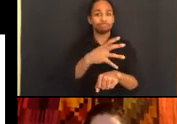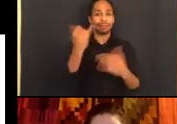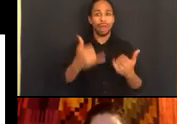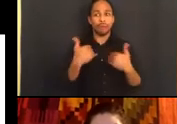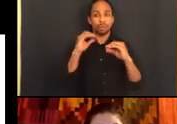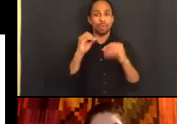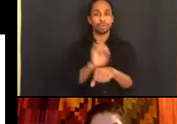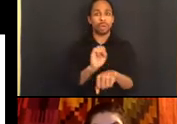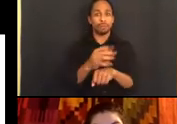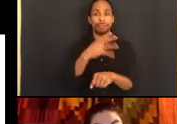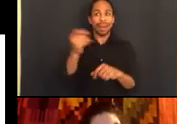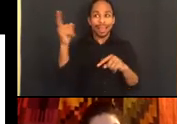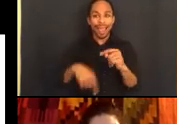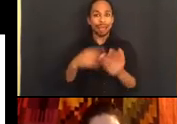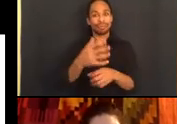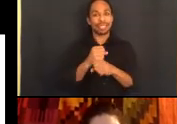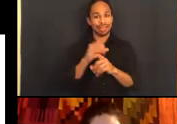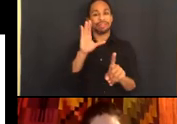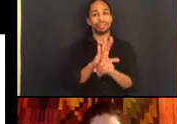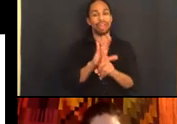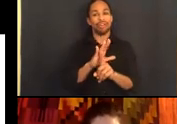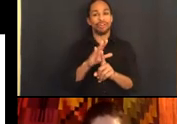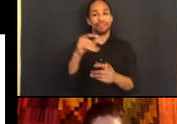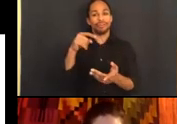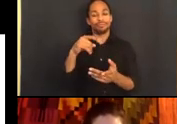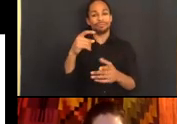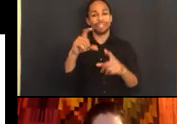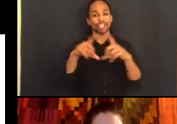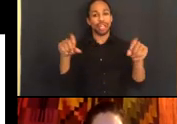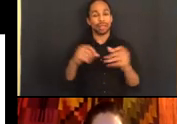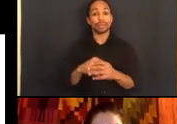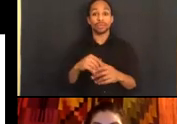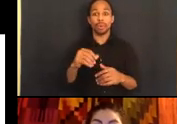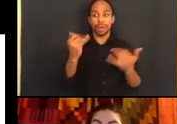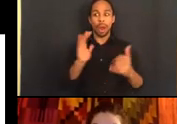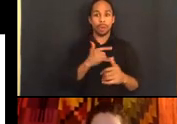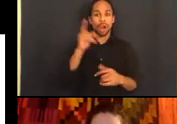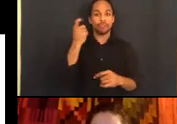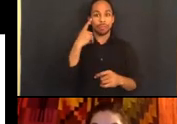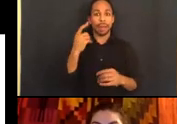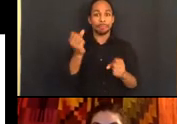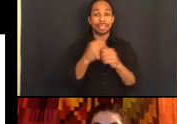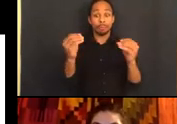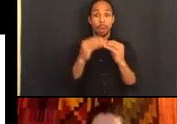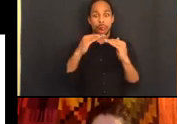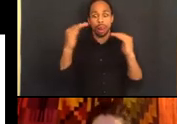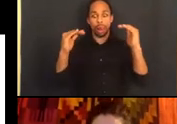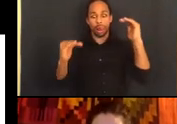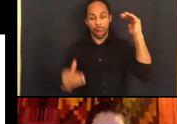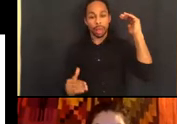funds. So when the government further entrenches systemic inequities, we have to take it into our own hands to redistribute